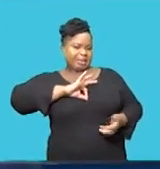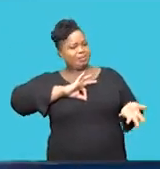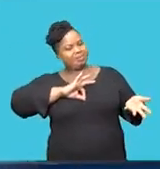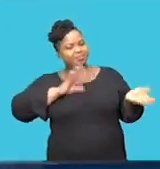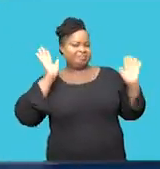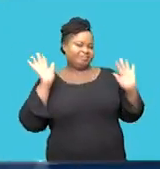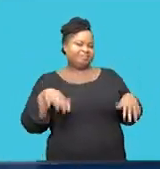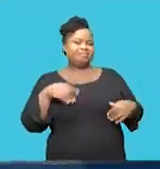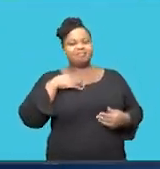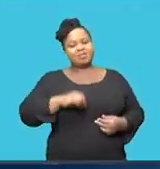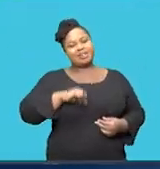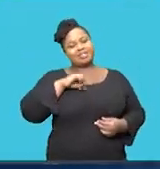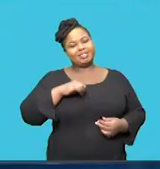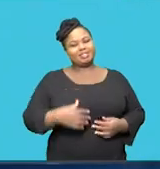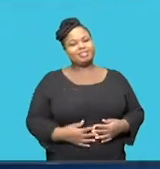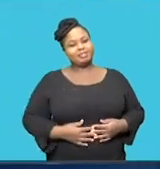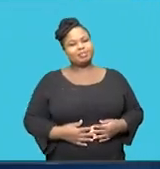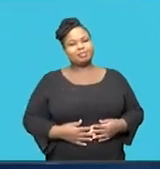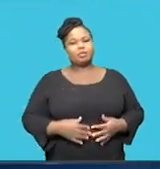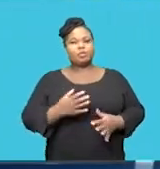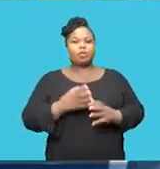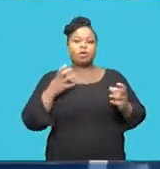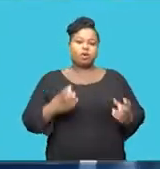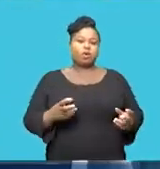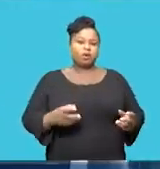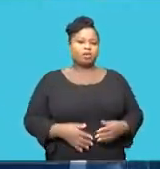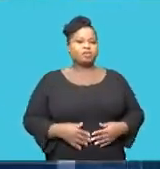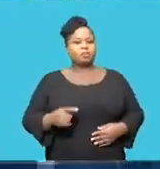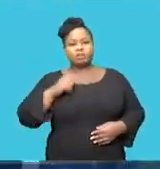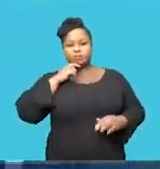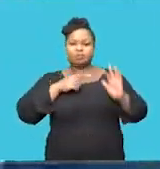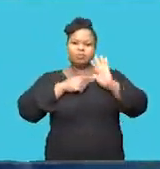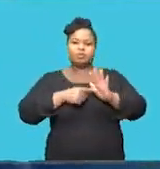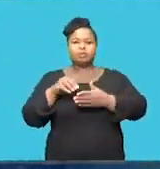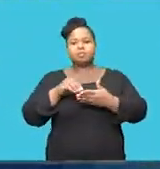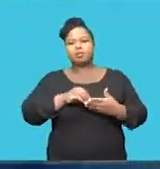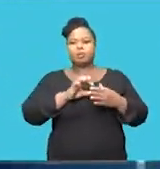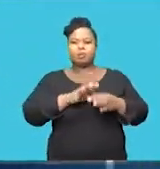So I'm very, very, very proud. Their hard work and dedication have paid off as they brought home